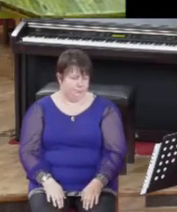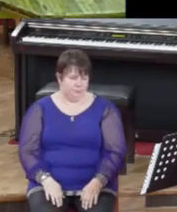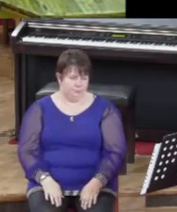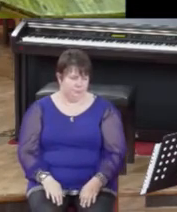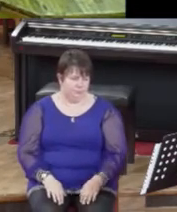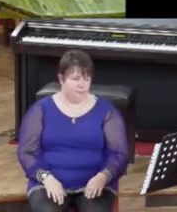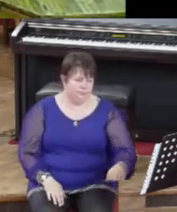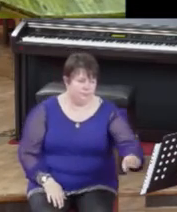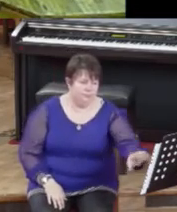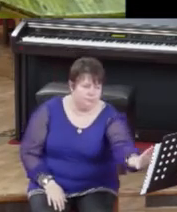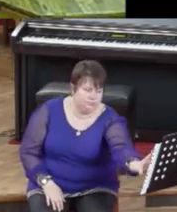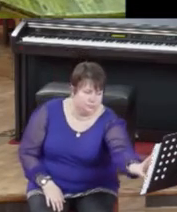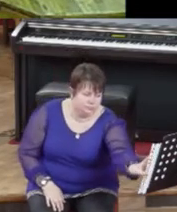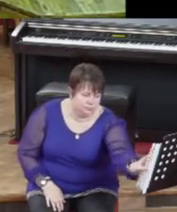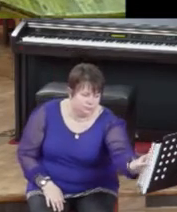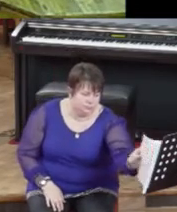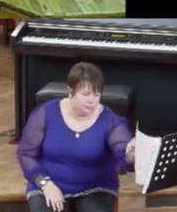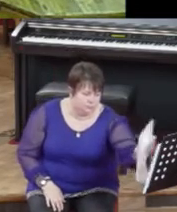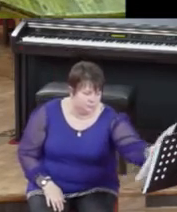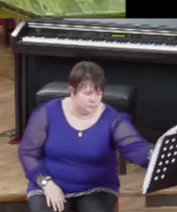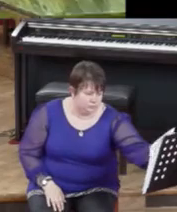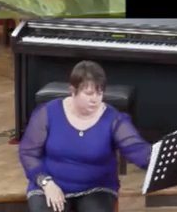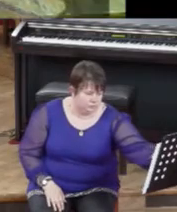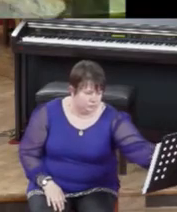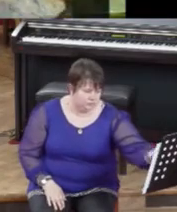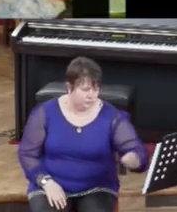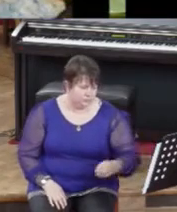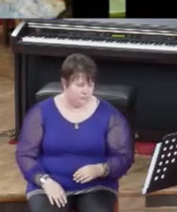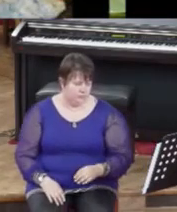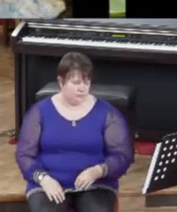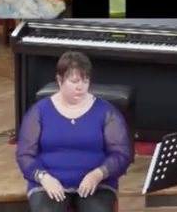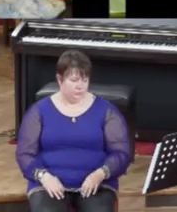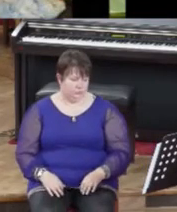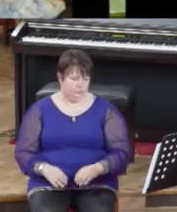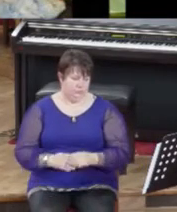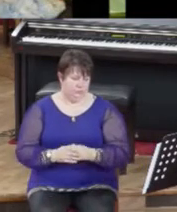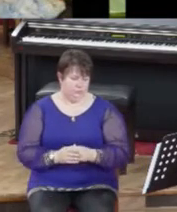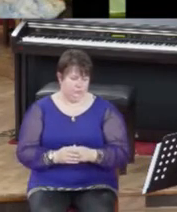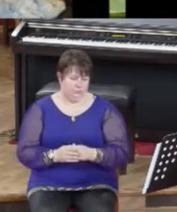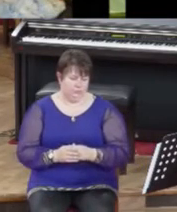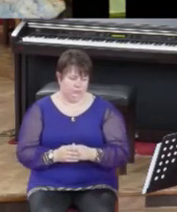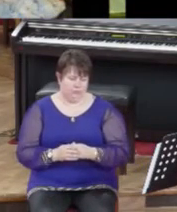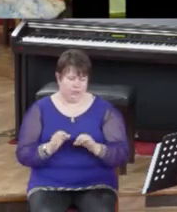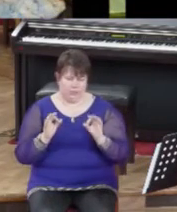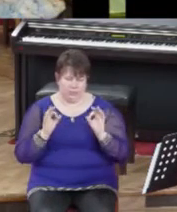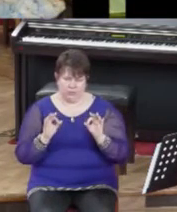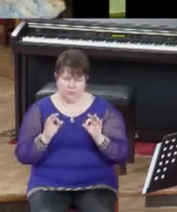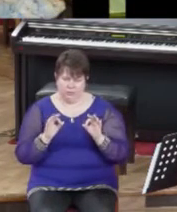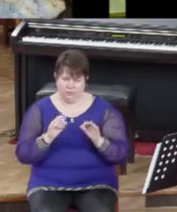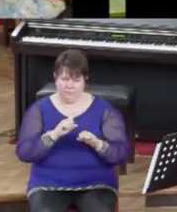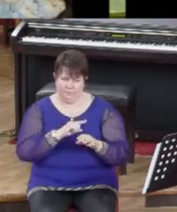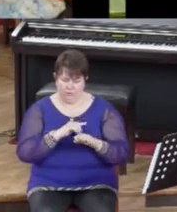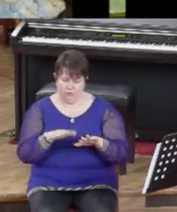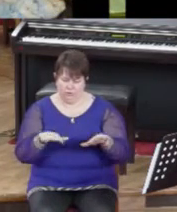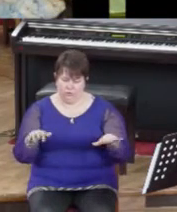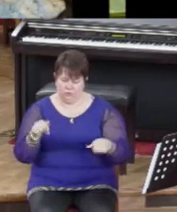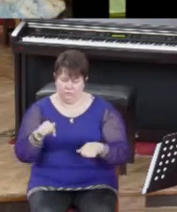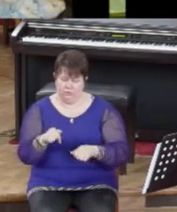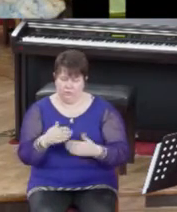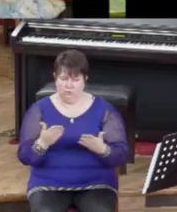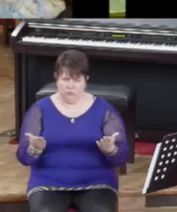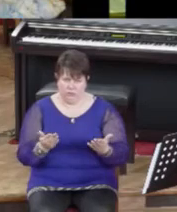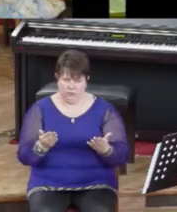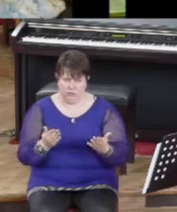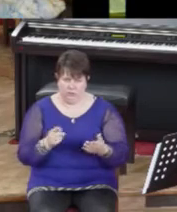Father, what a special blessing it is to be here today and to have Brodie and Layla and Blair and their parents, Alan